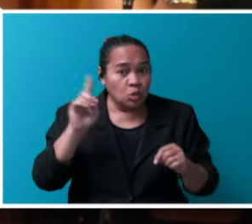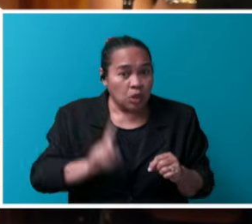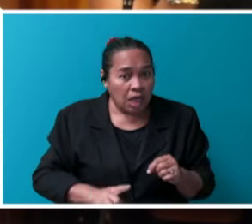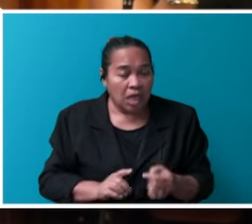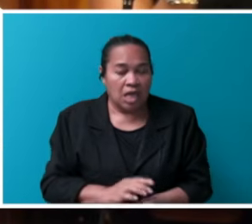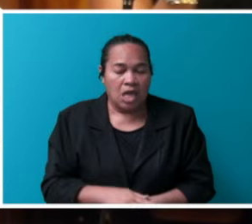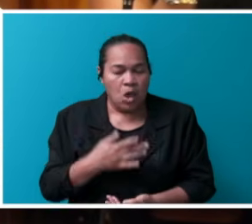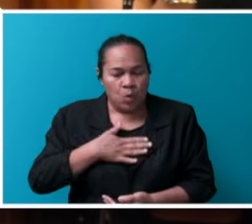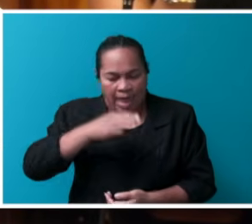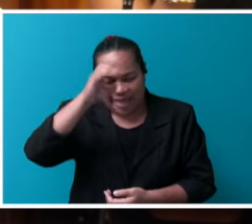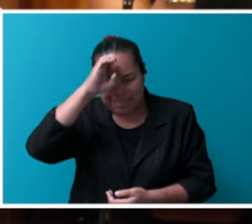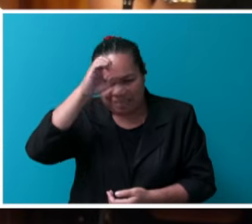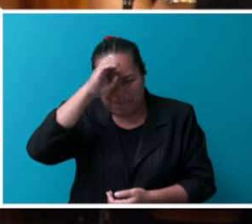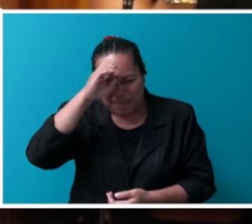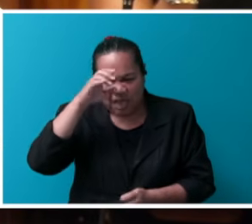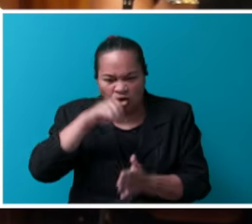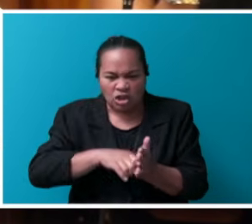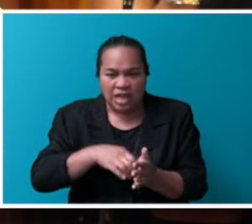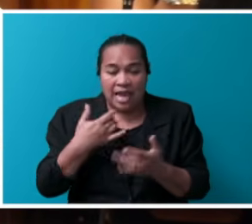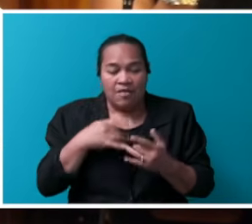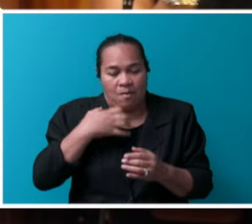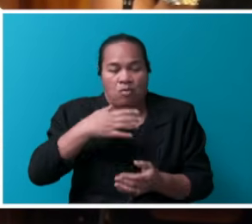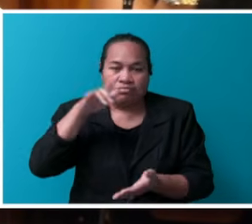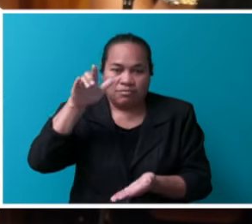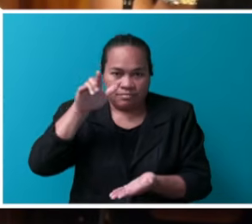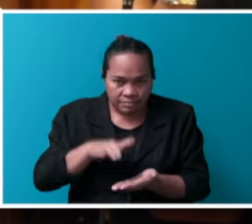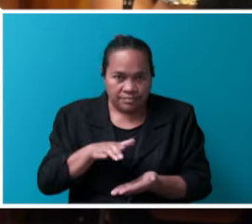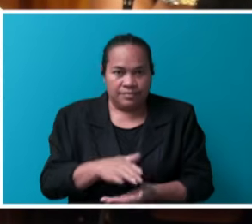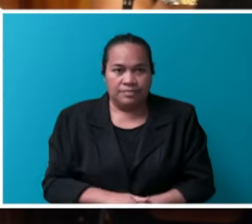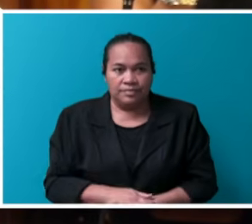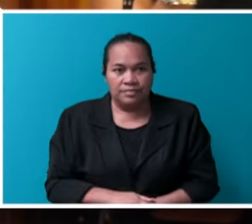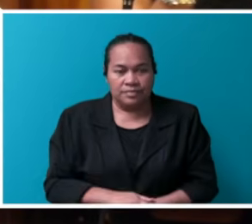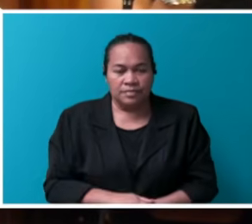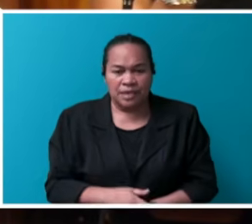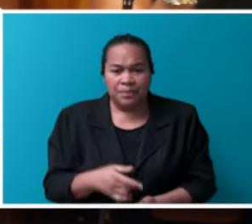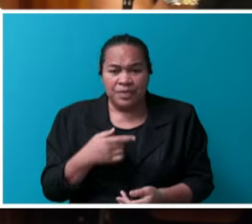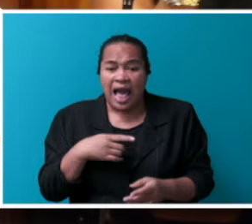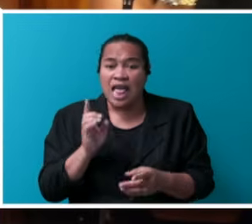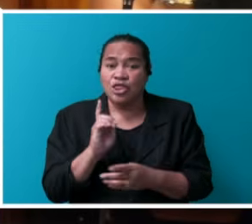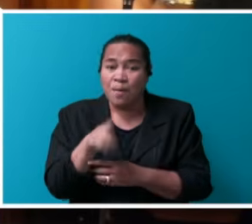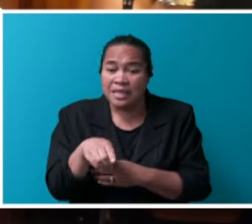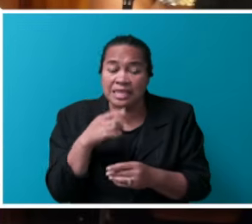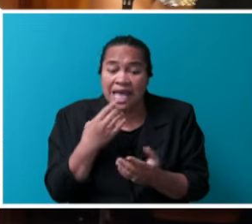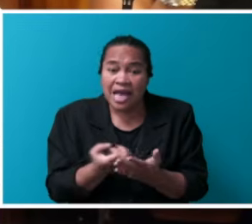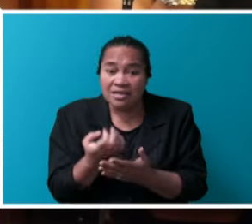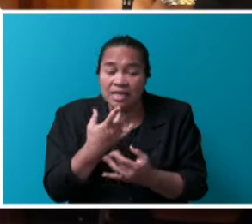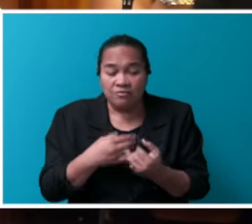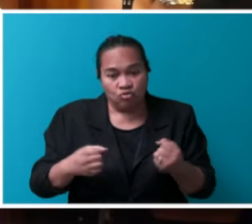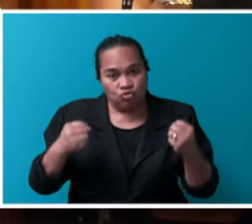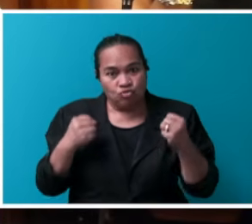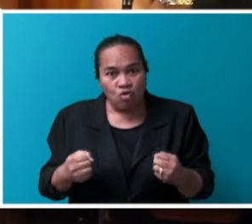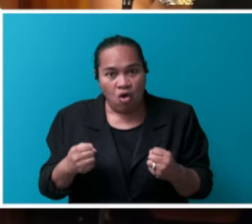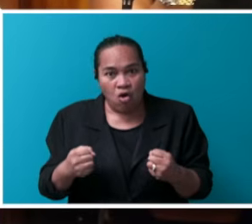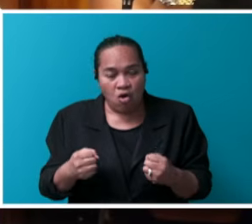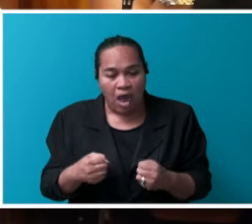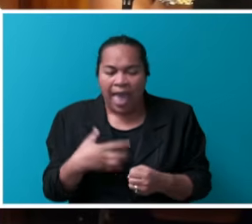we expect cost of living to come down further. Mr. Speaker, while domestically the economy is on a strong footing, there